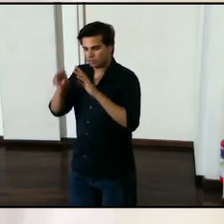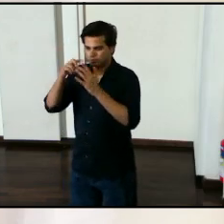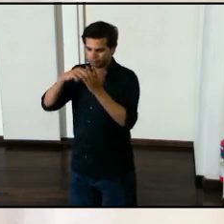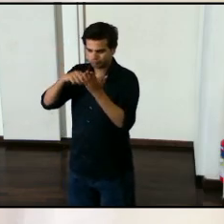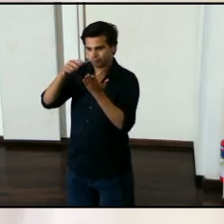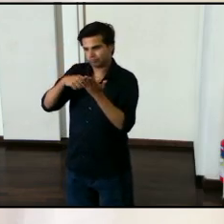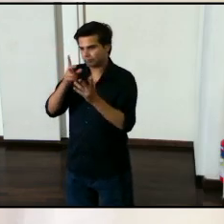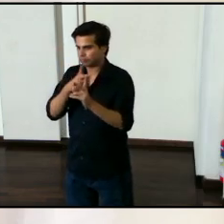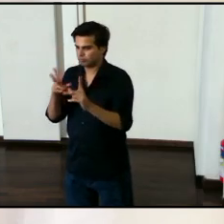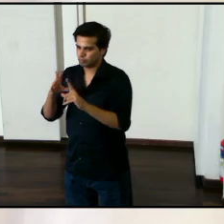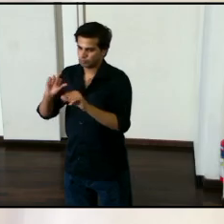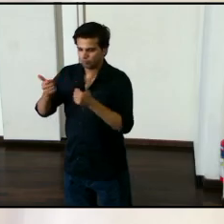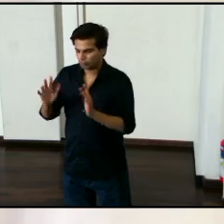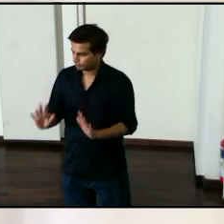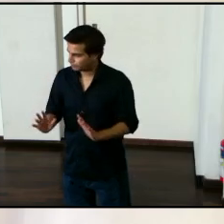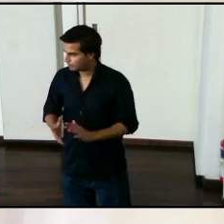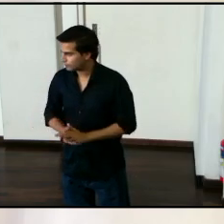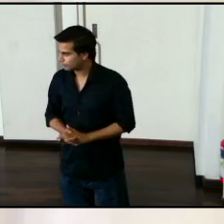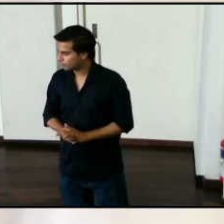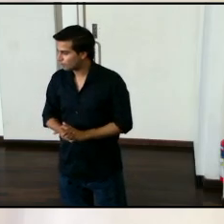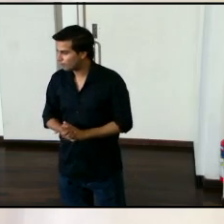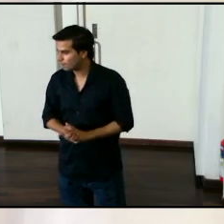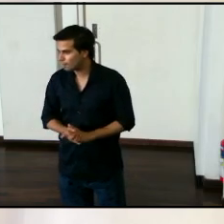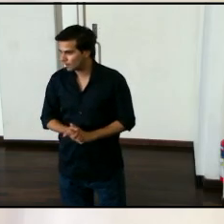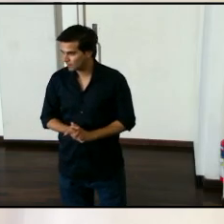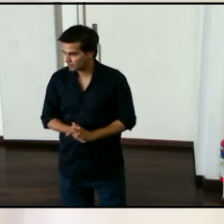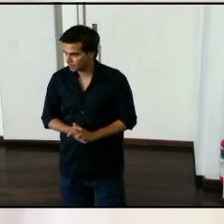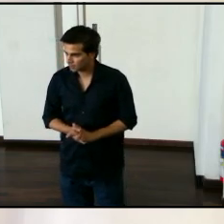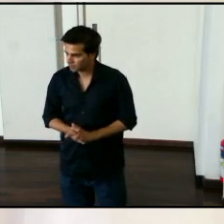on. Now,